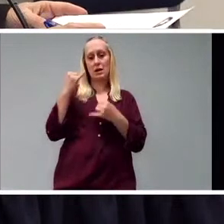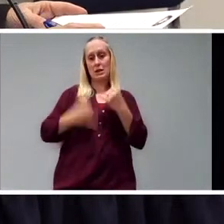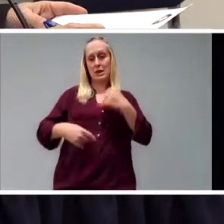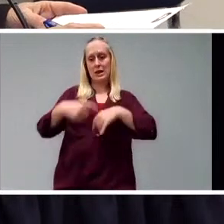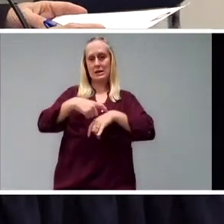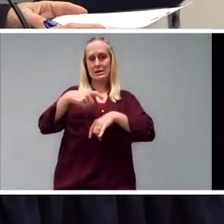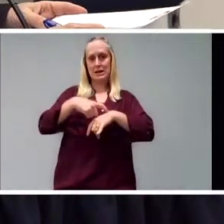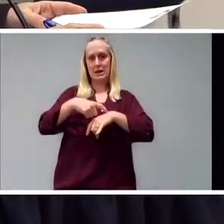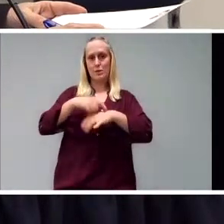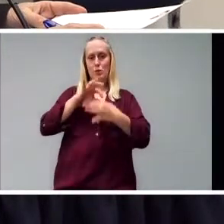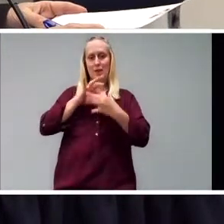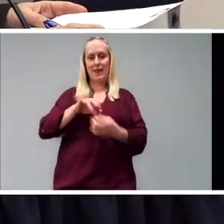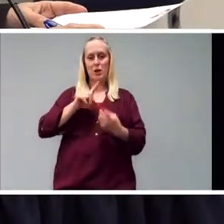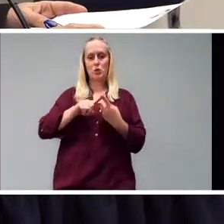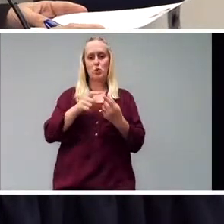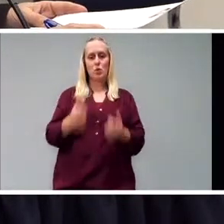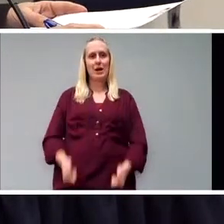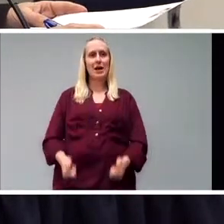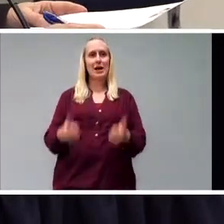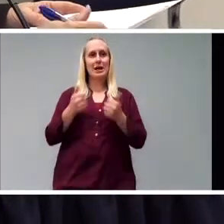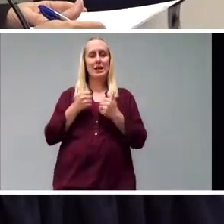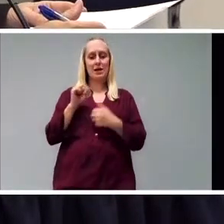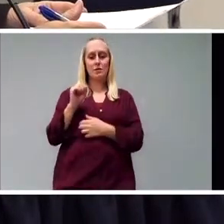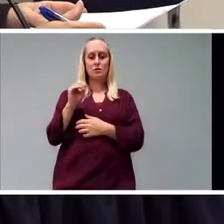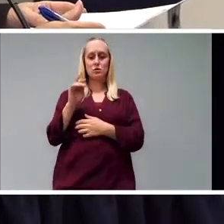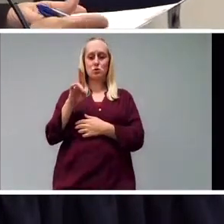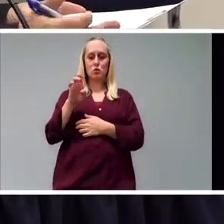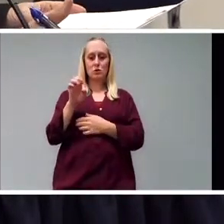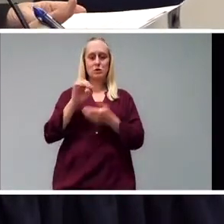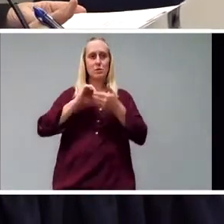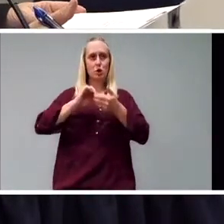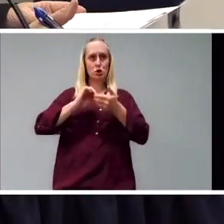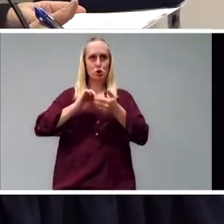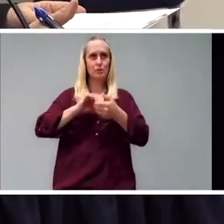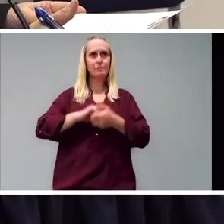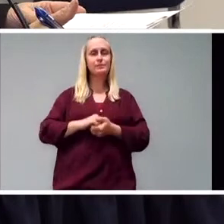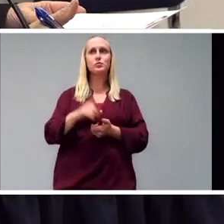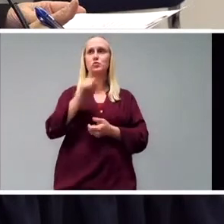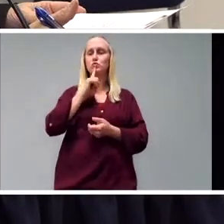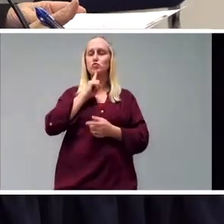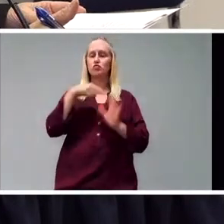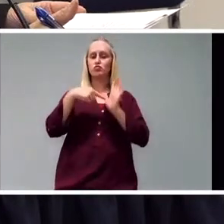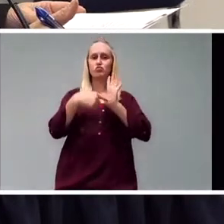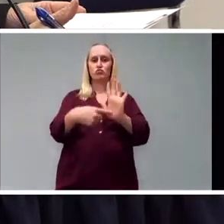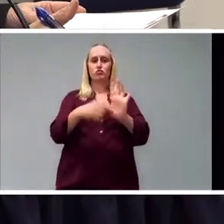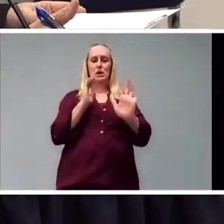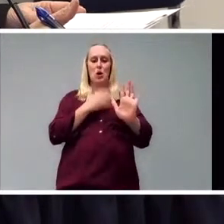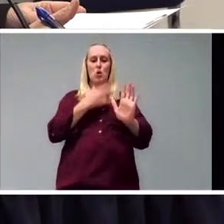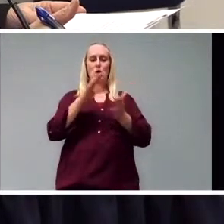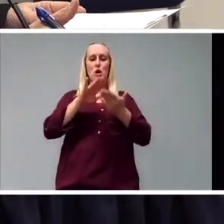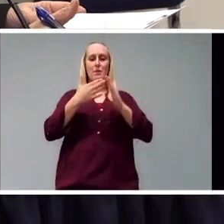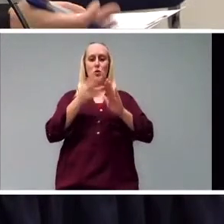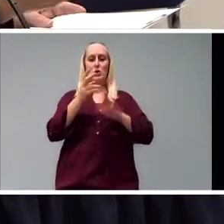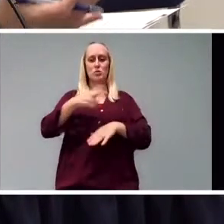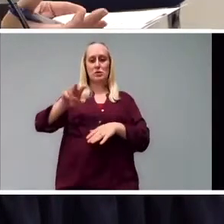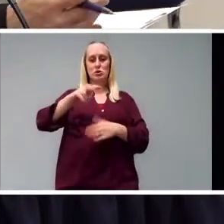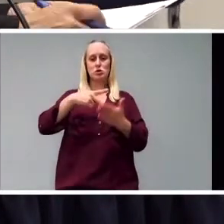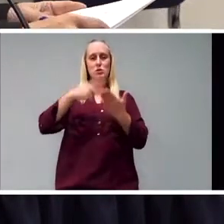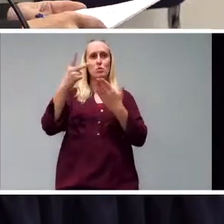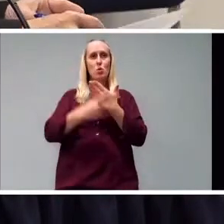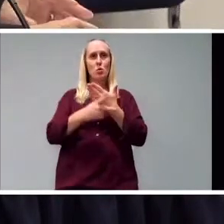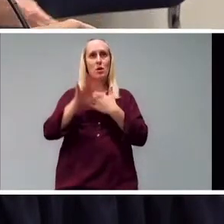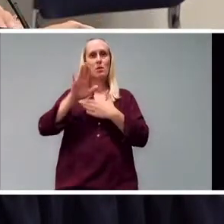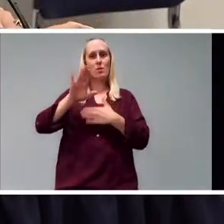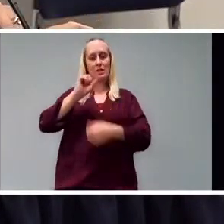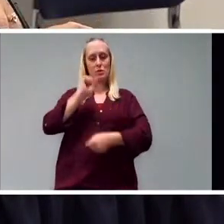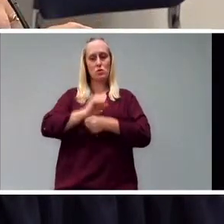Life Source partnership, which was really showcasing one of our community transition efforts around